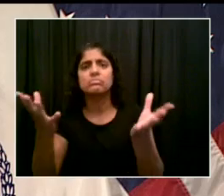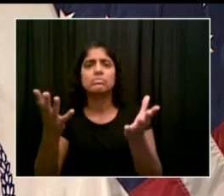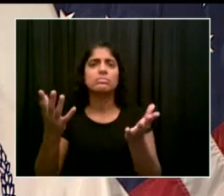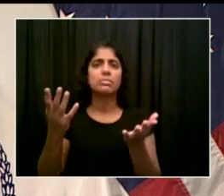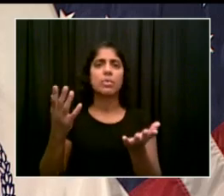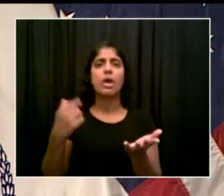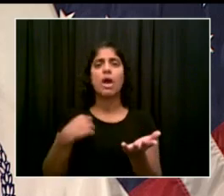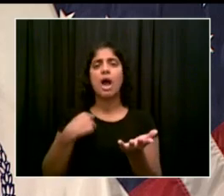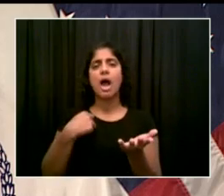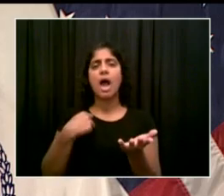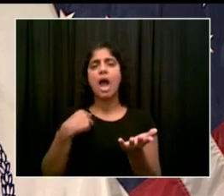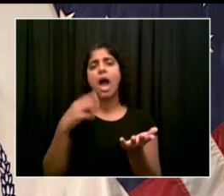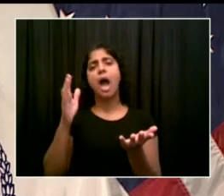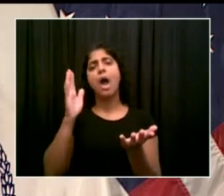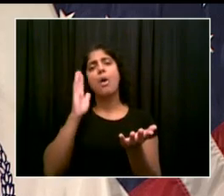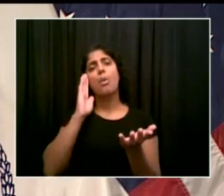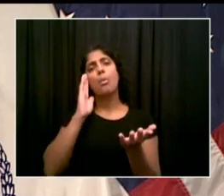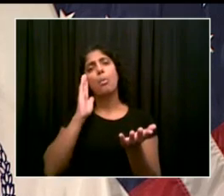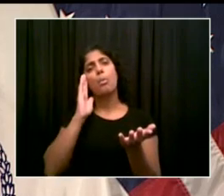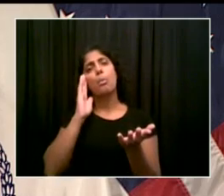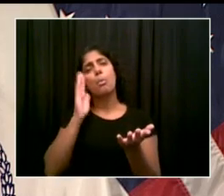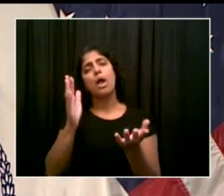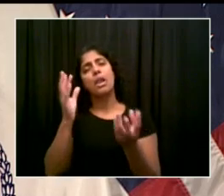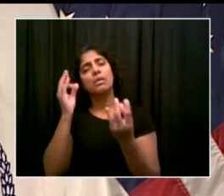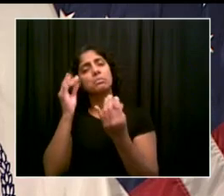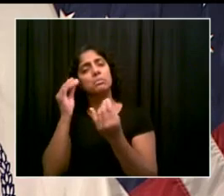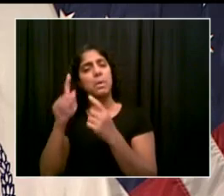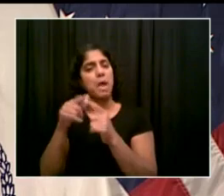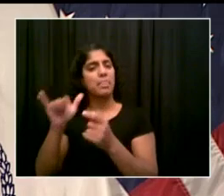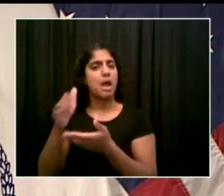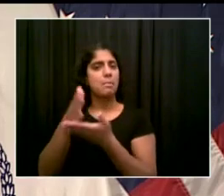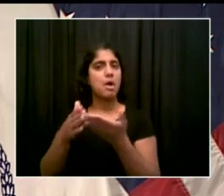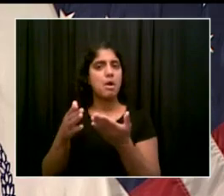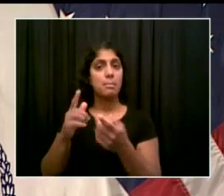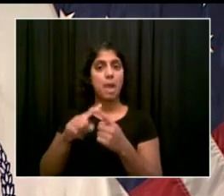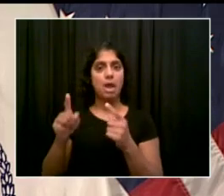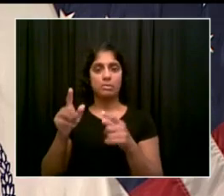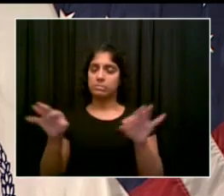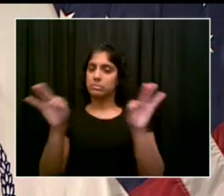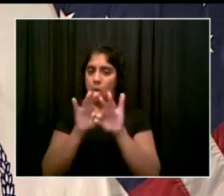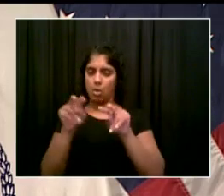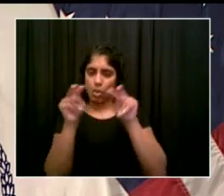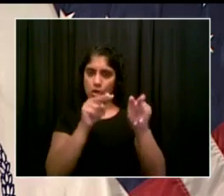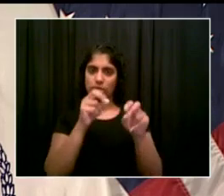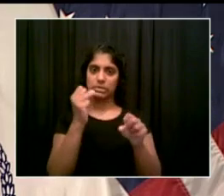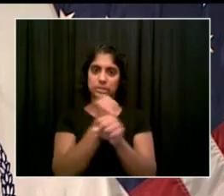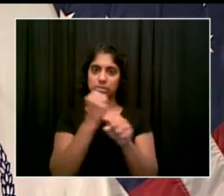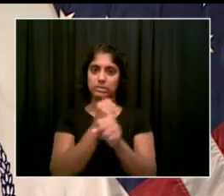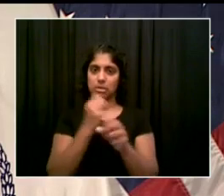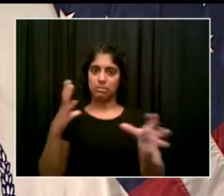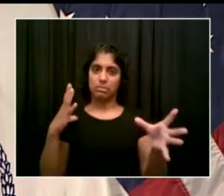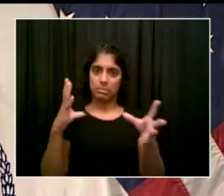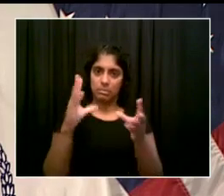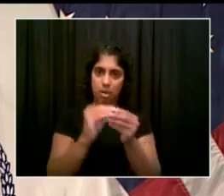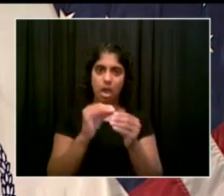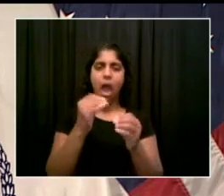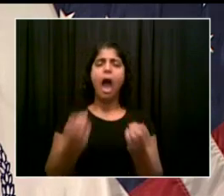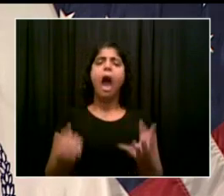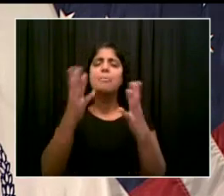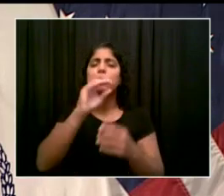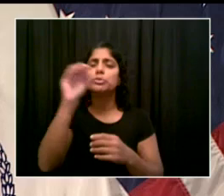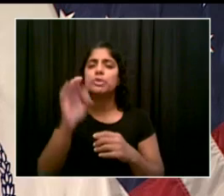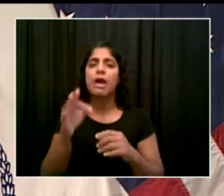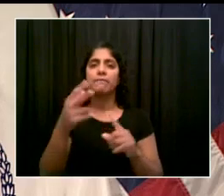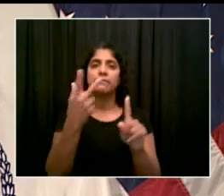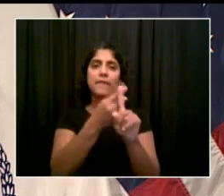vaccination, what's going on with our case numbers, what's going on with our hospitalization. We're going to look at all that. Vaccination,